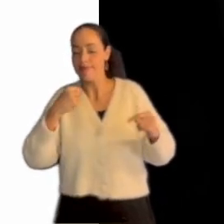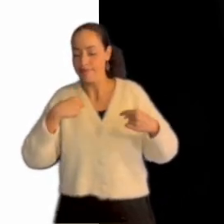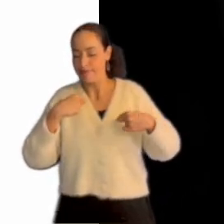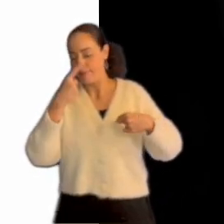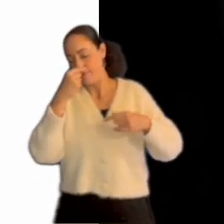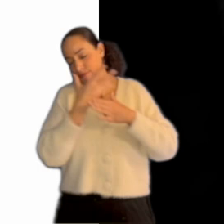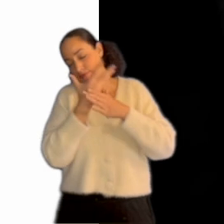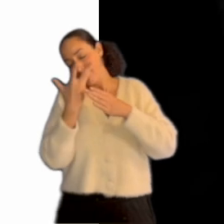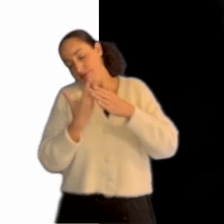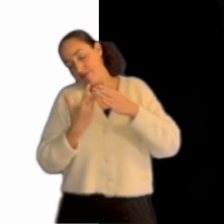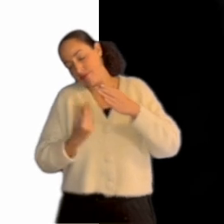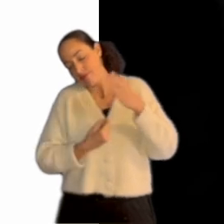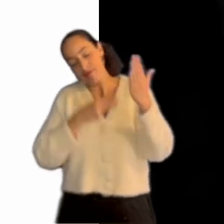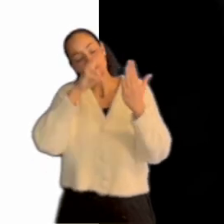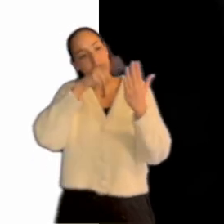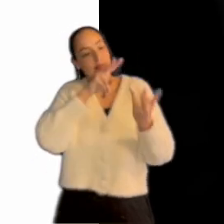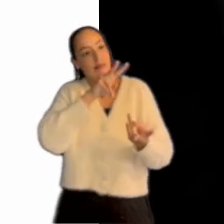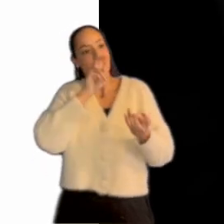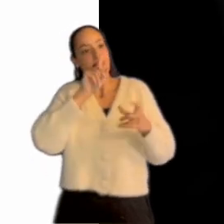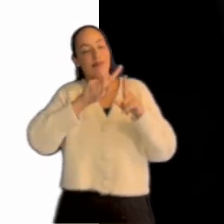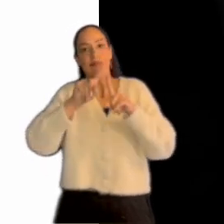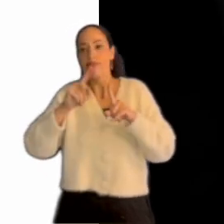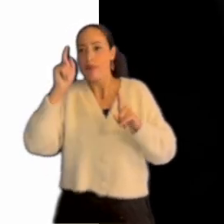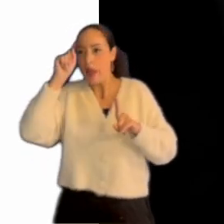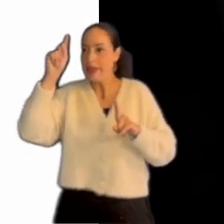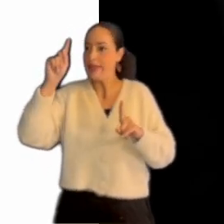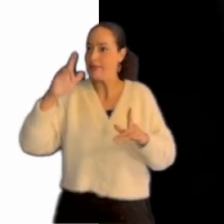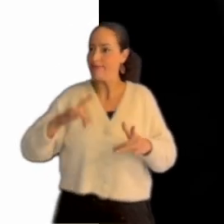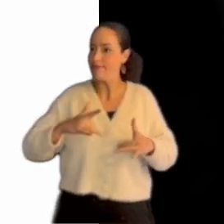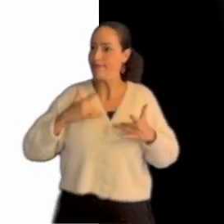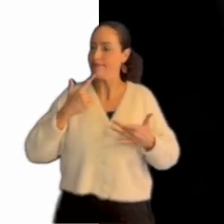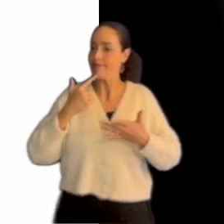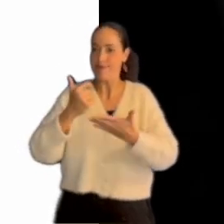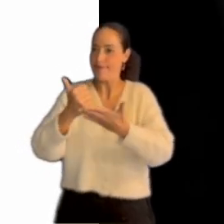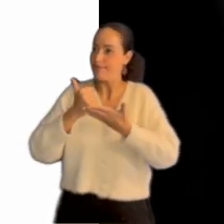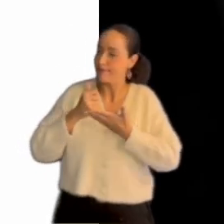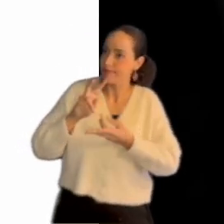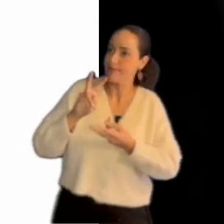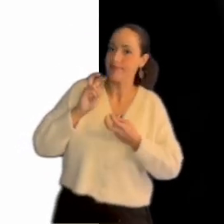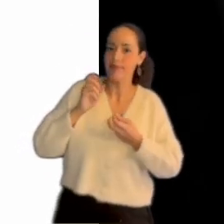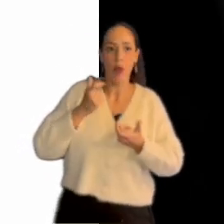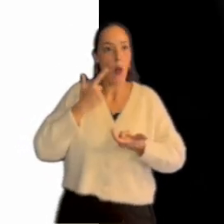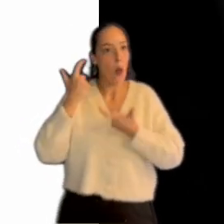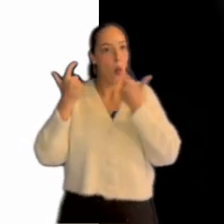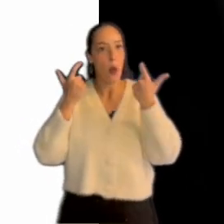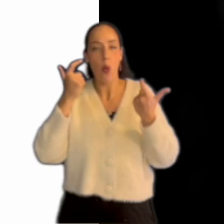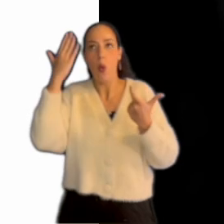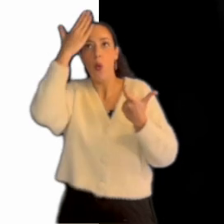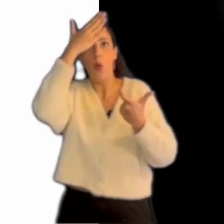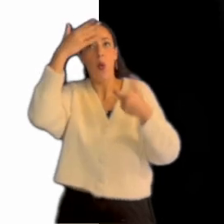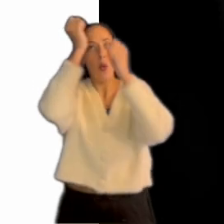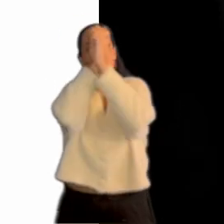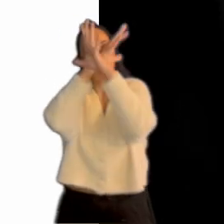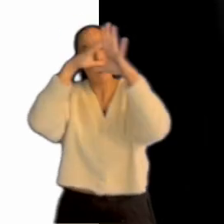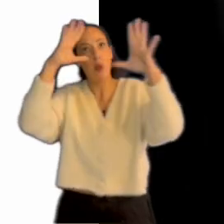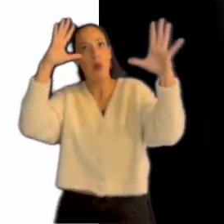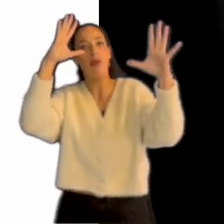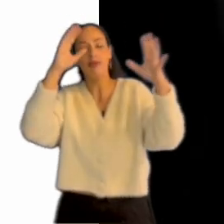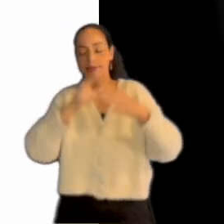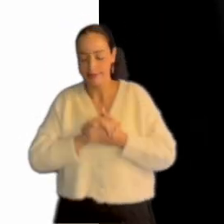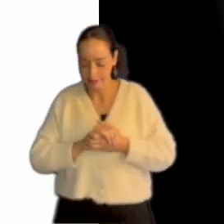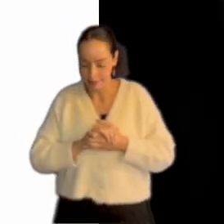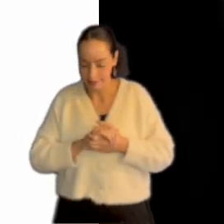feed my curiosity, and ignite my imagination. I can connect with new ways of thinking and reconnect with those approaches which I may have